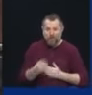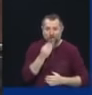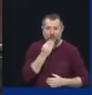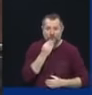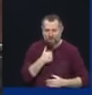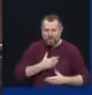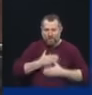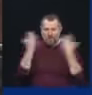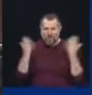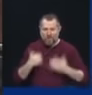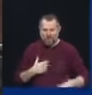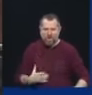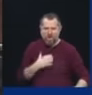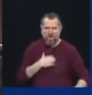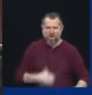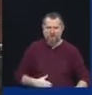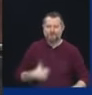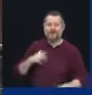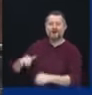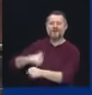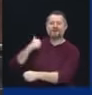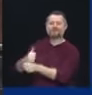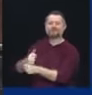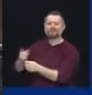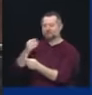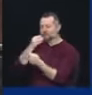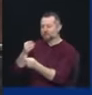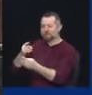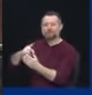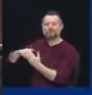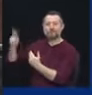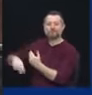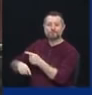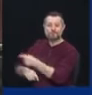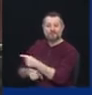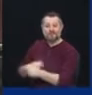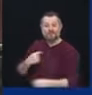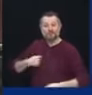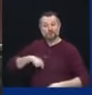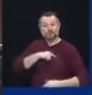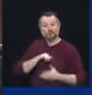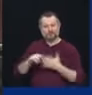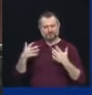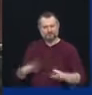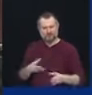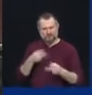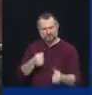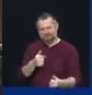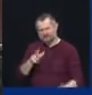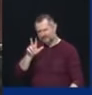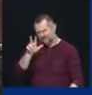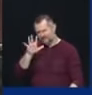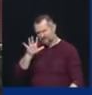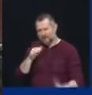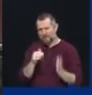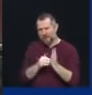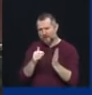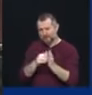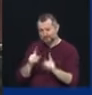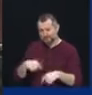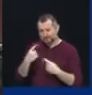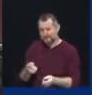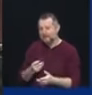We've spent $35 million so far purchasing product from New